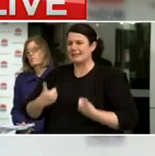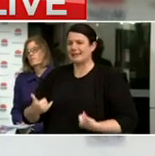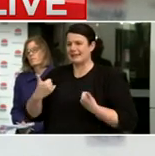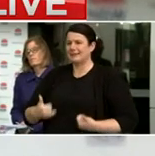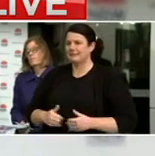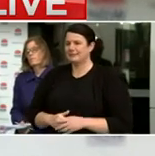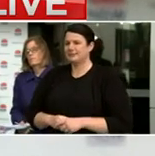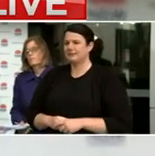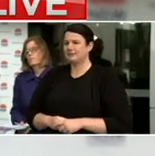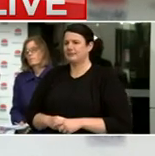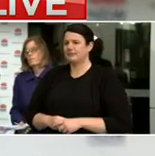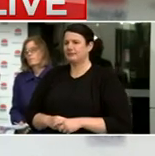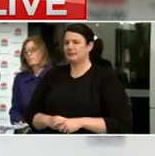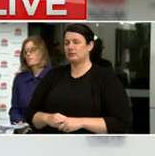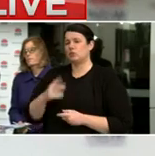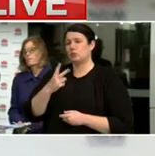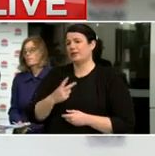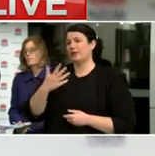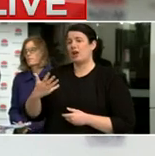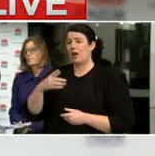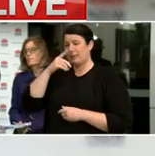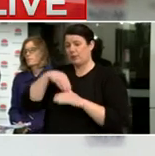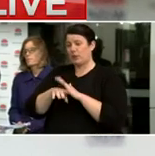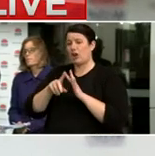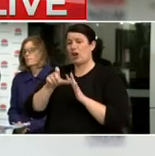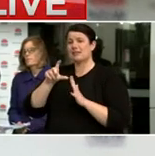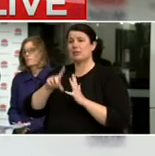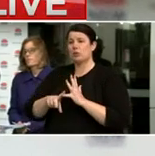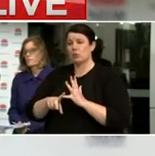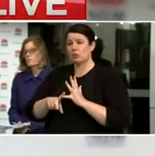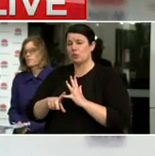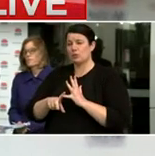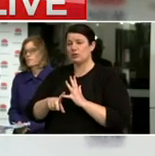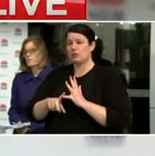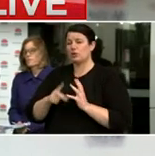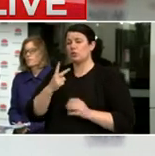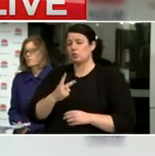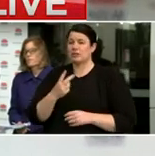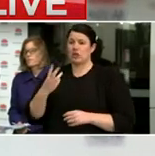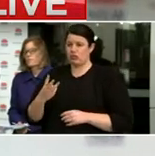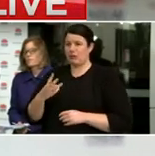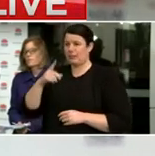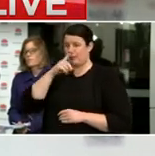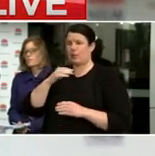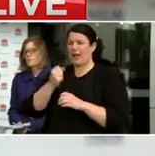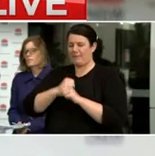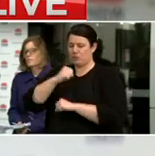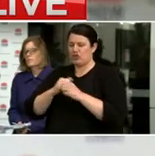unit. Of the 29 people in the ICUs in our hospitals, 23 are